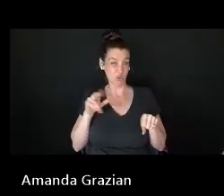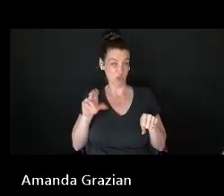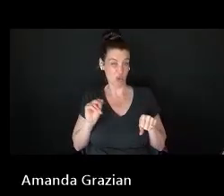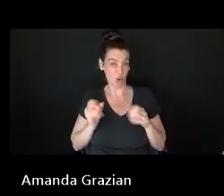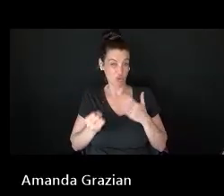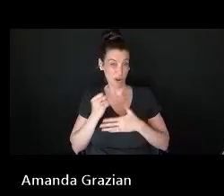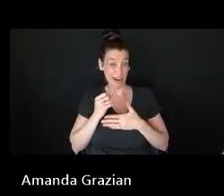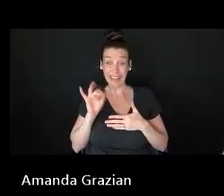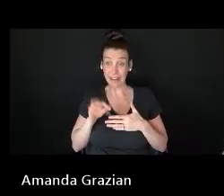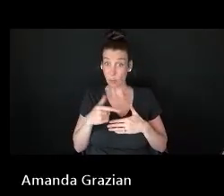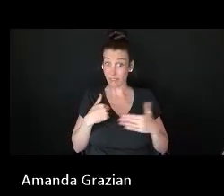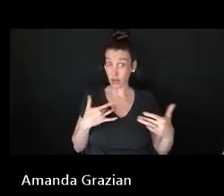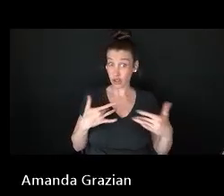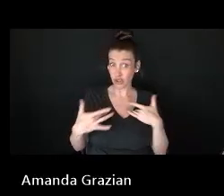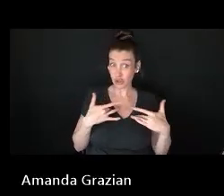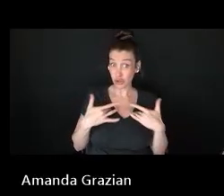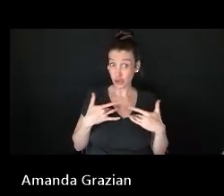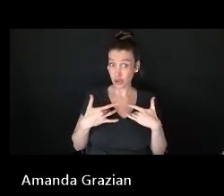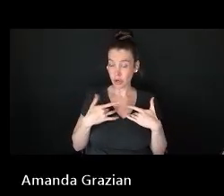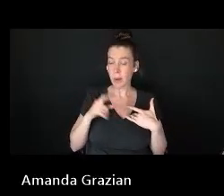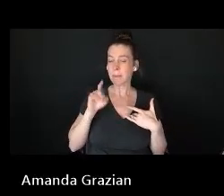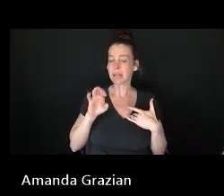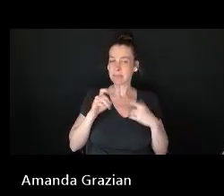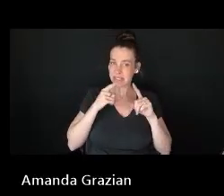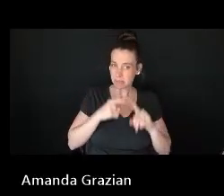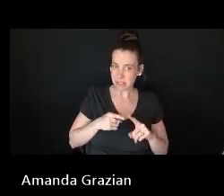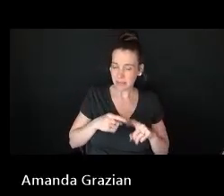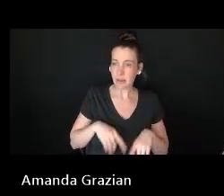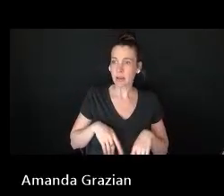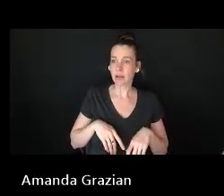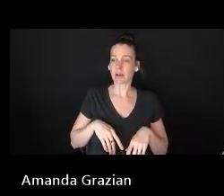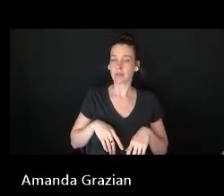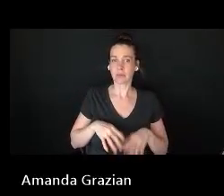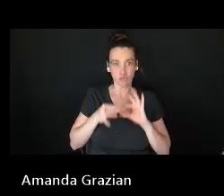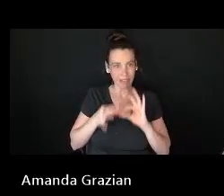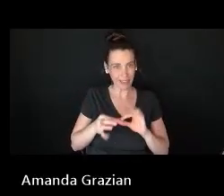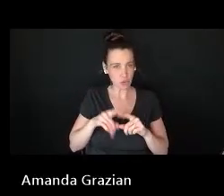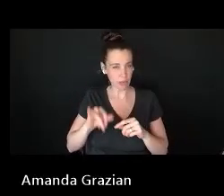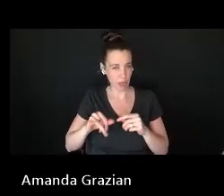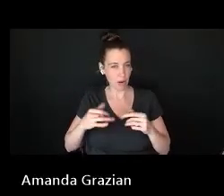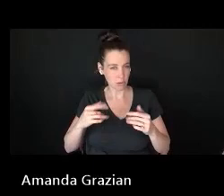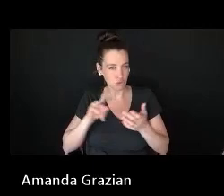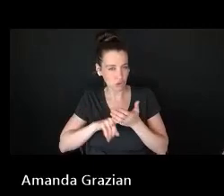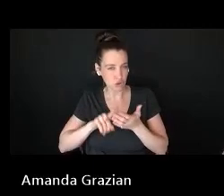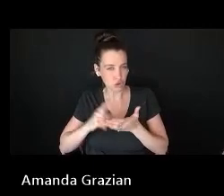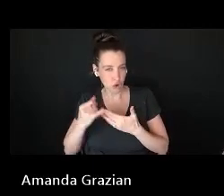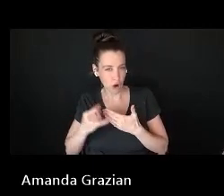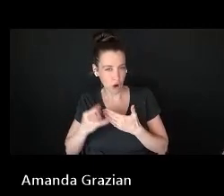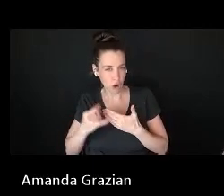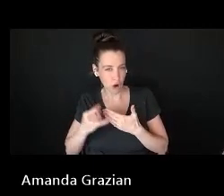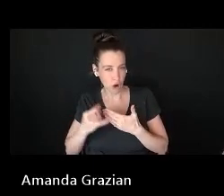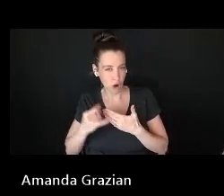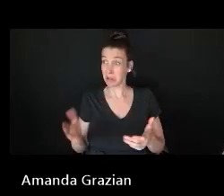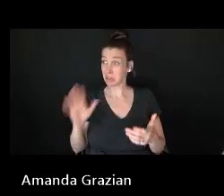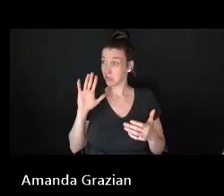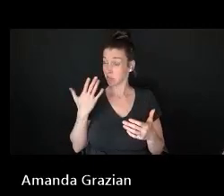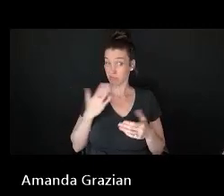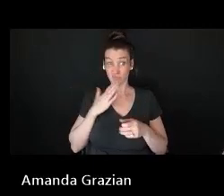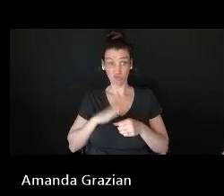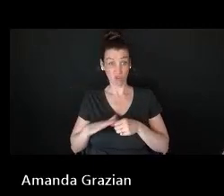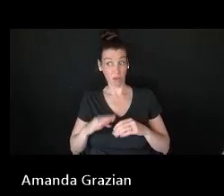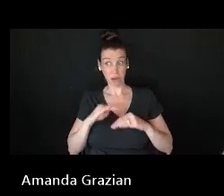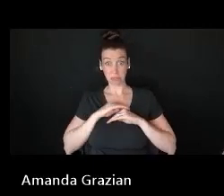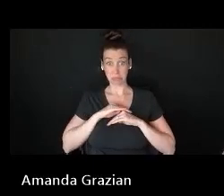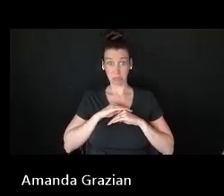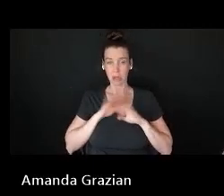concerns, they should be specific and pertinent to the proposed research project. And if everything is adequate, then really there shouldn't